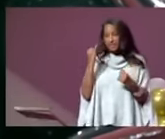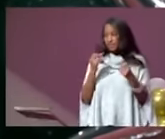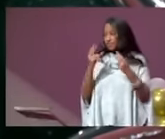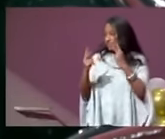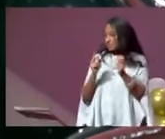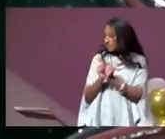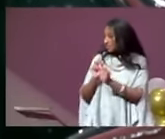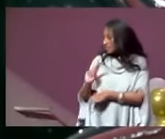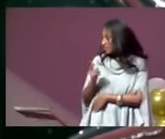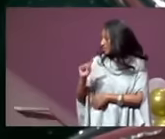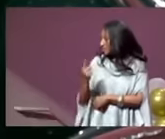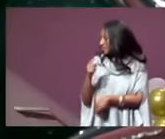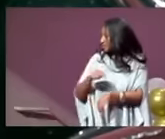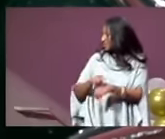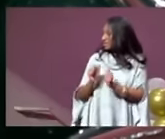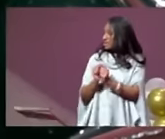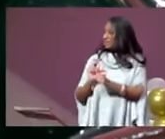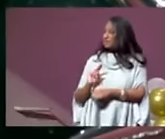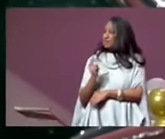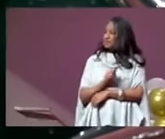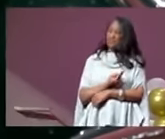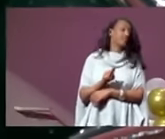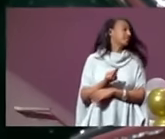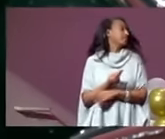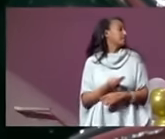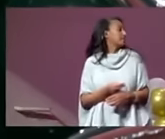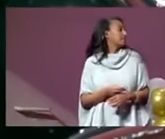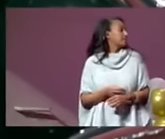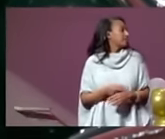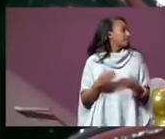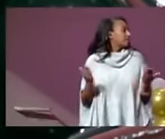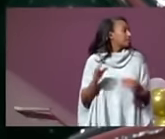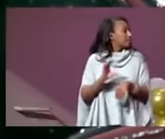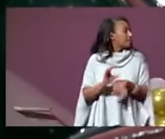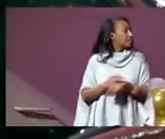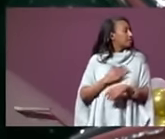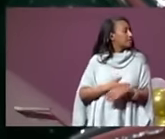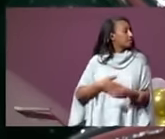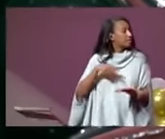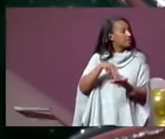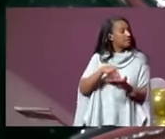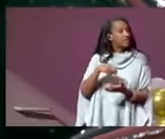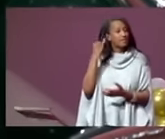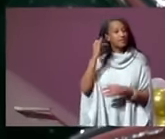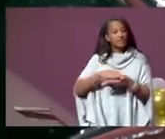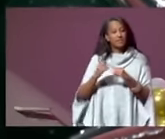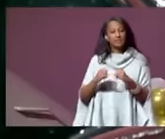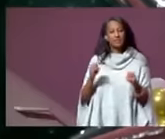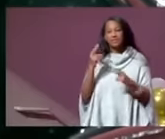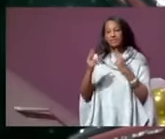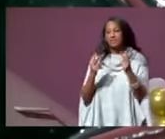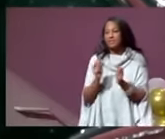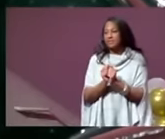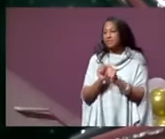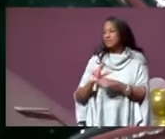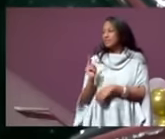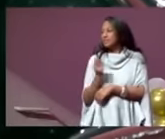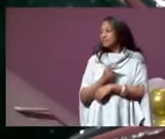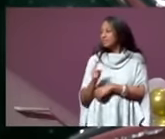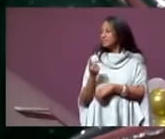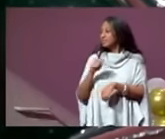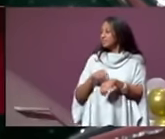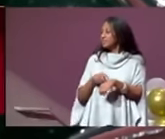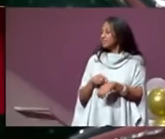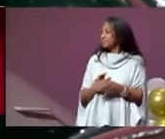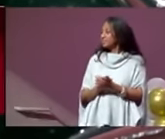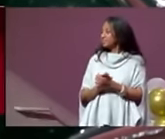your first time with us, your first time visitor. If you're here in the sanctuary, we would that you would stand. If you're online and you're visiting with us for the first time, we again